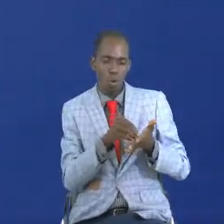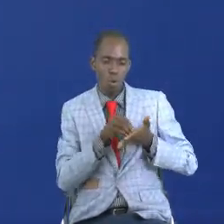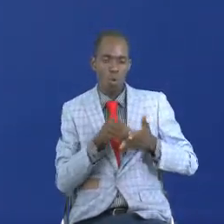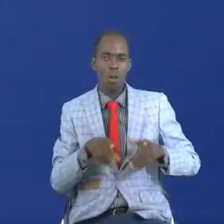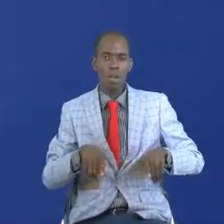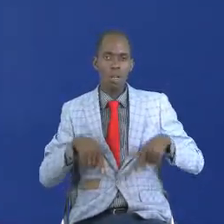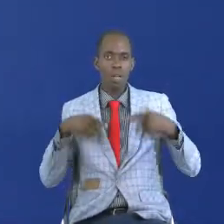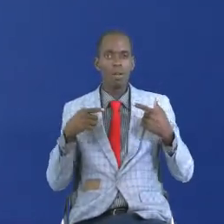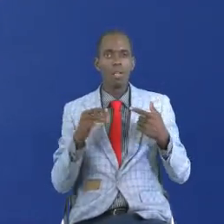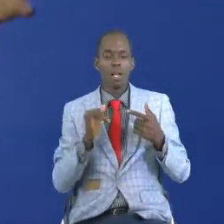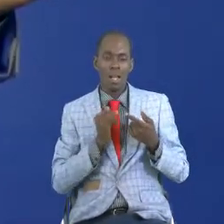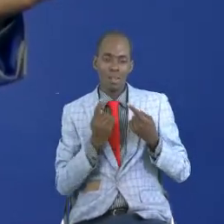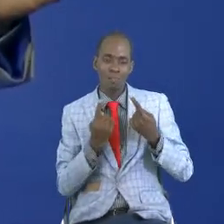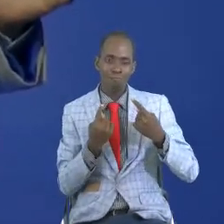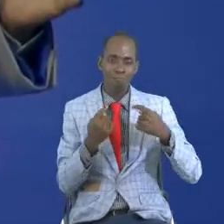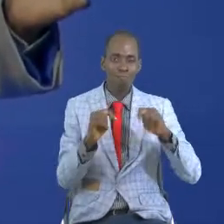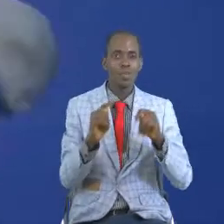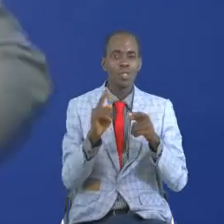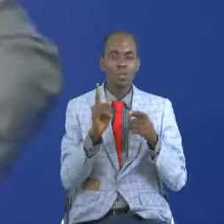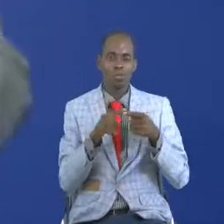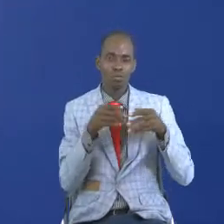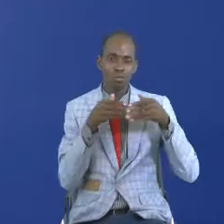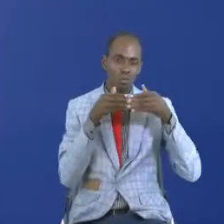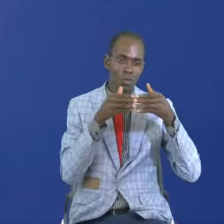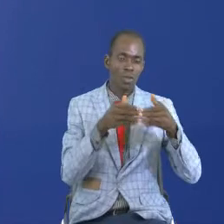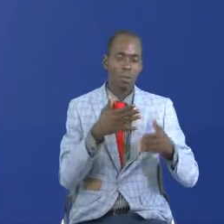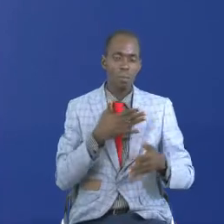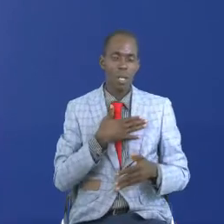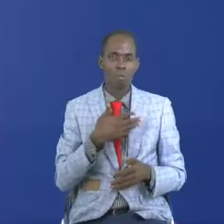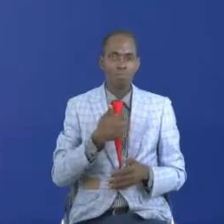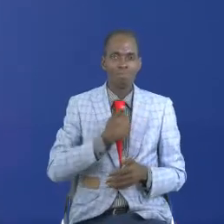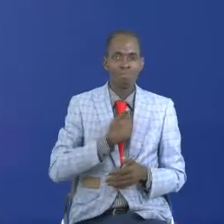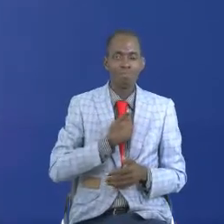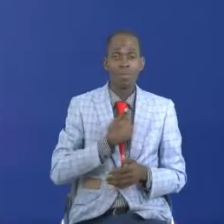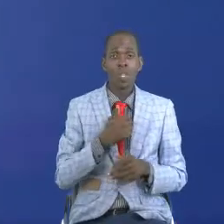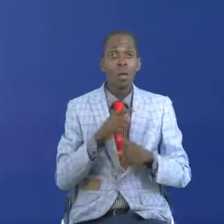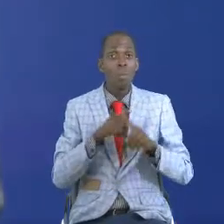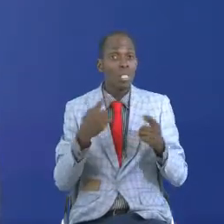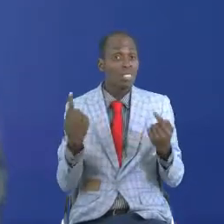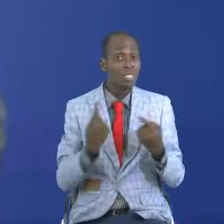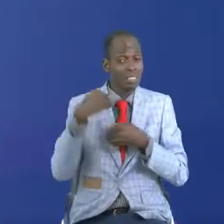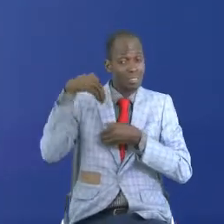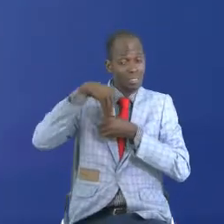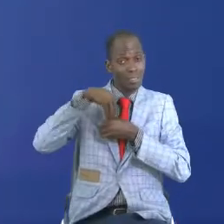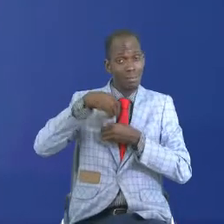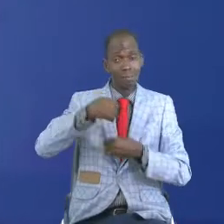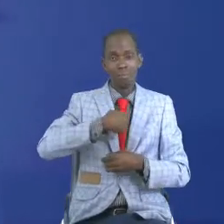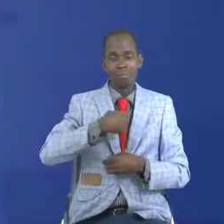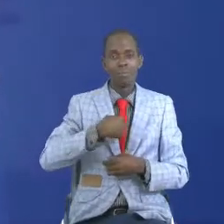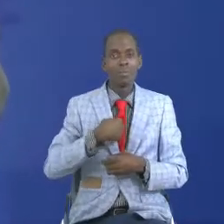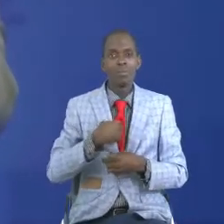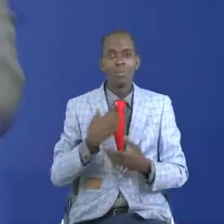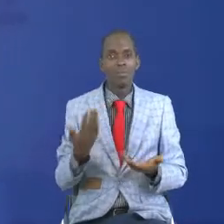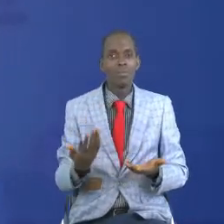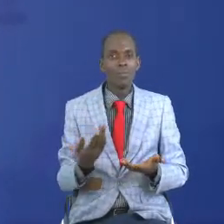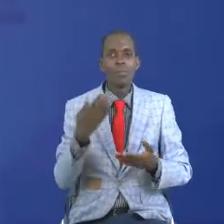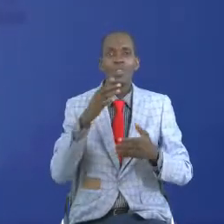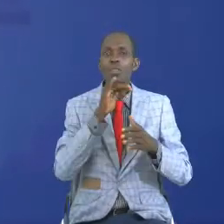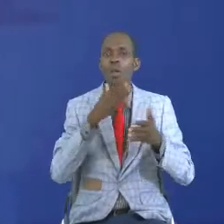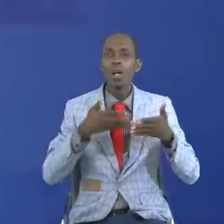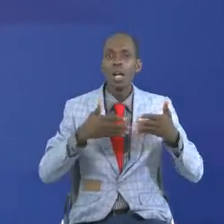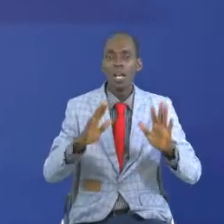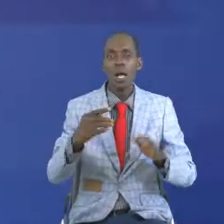i try to direct myself but the sin that dwelleth in me did not allow me to